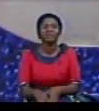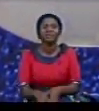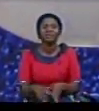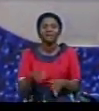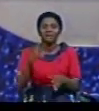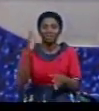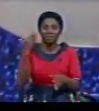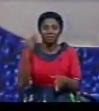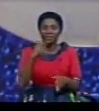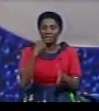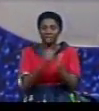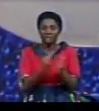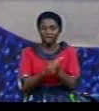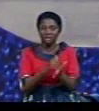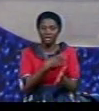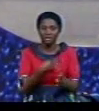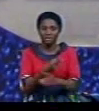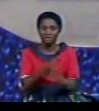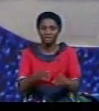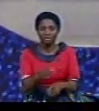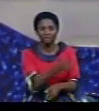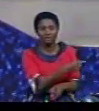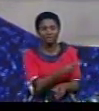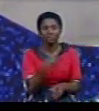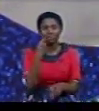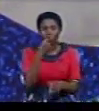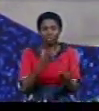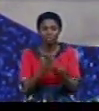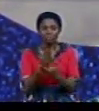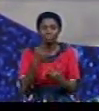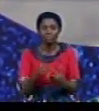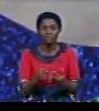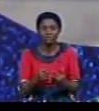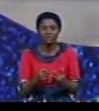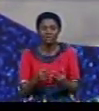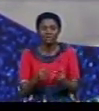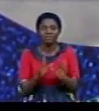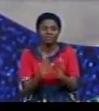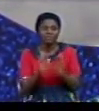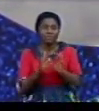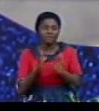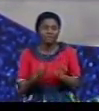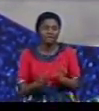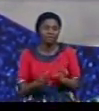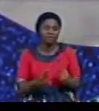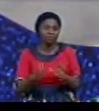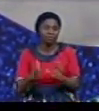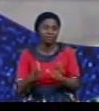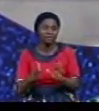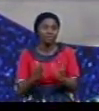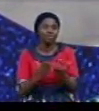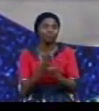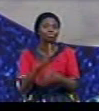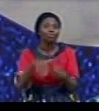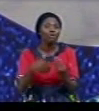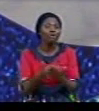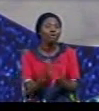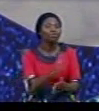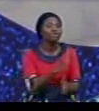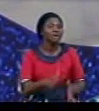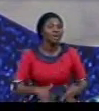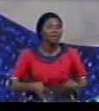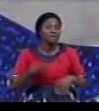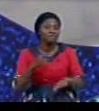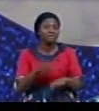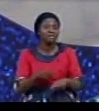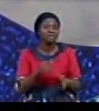fear did were all their lifetime subject onto bondage now you